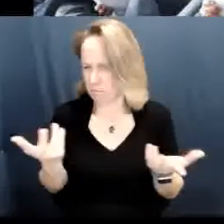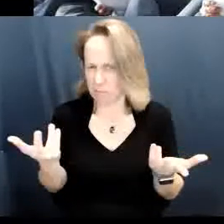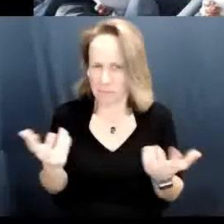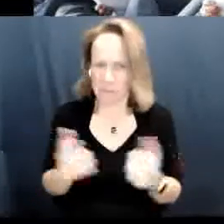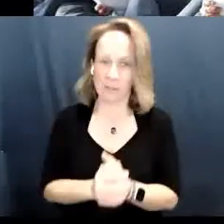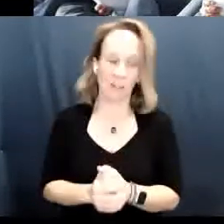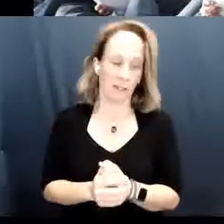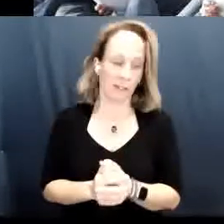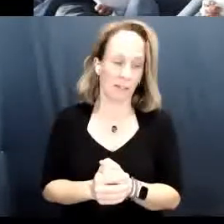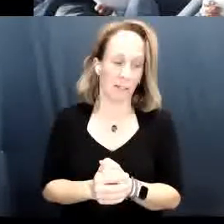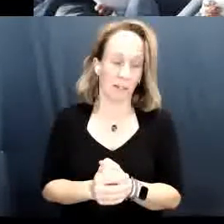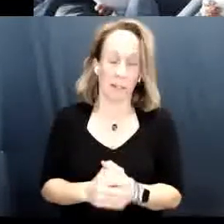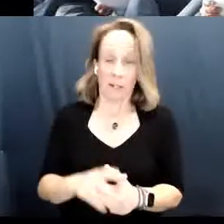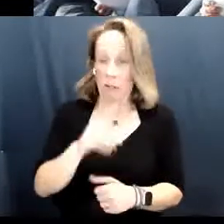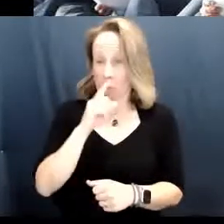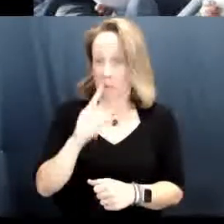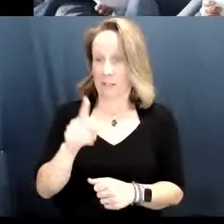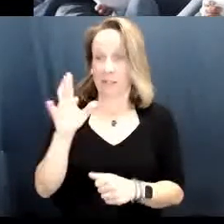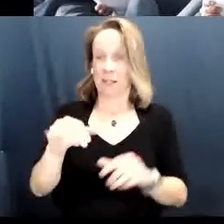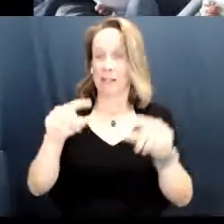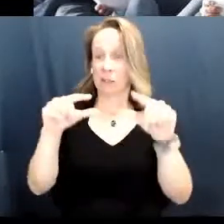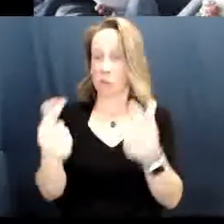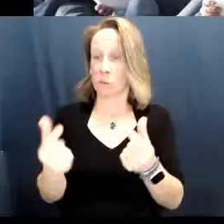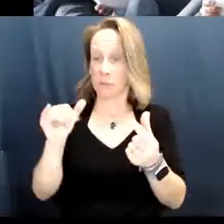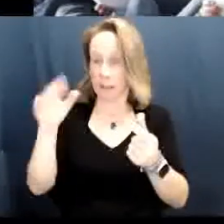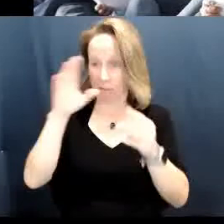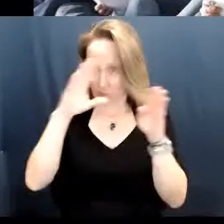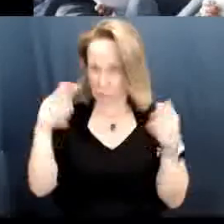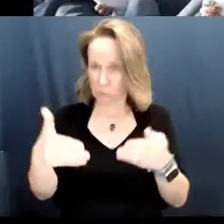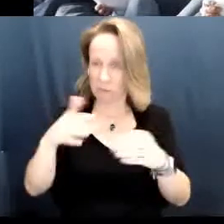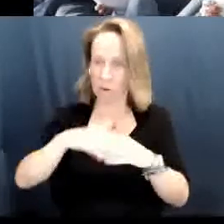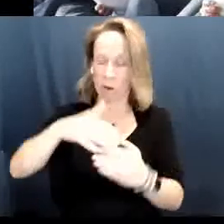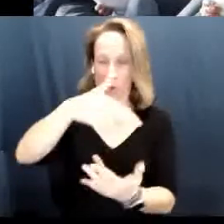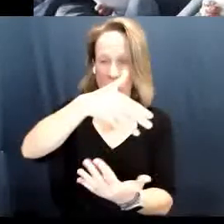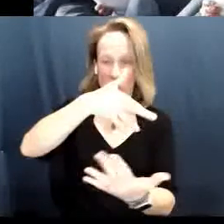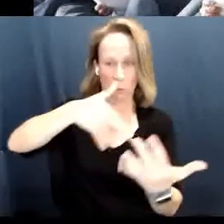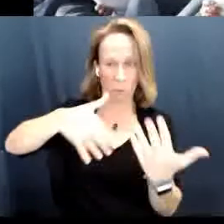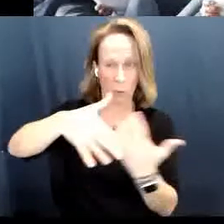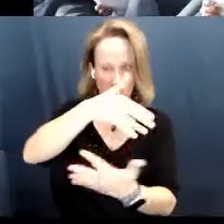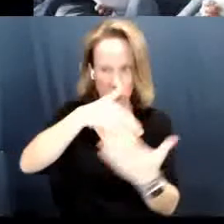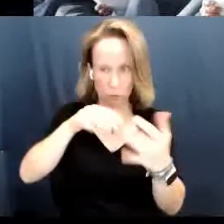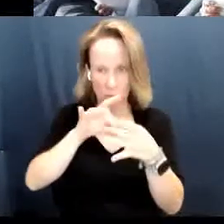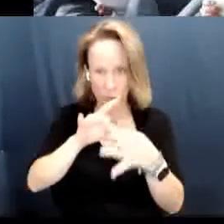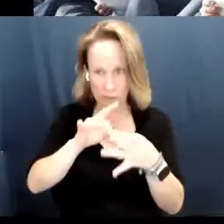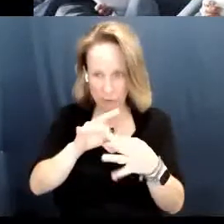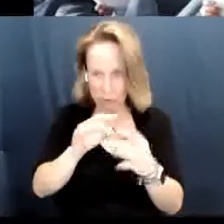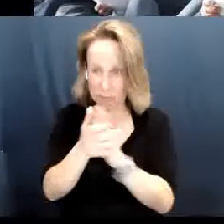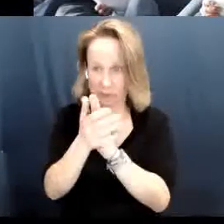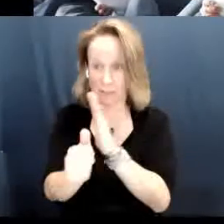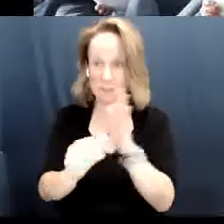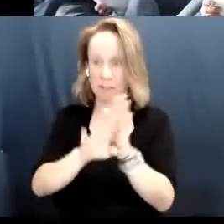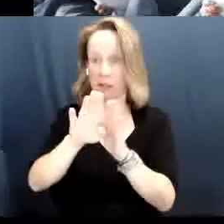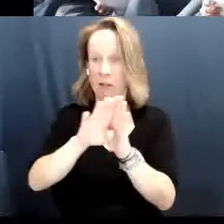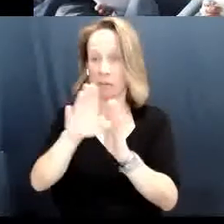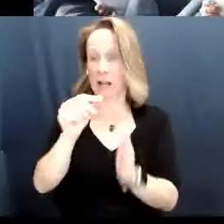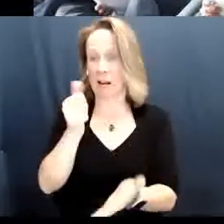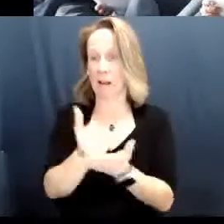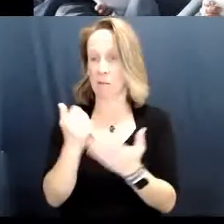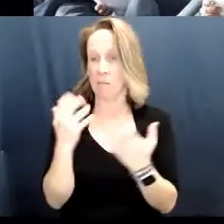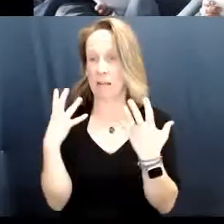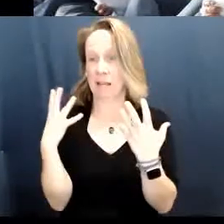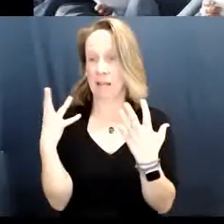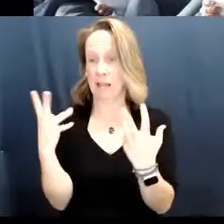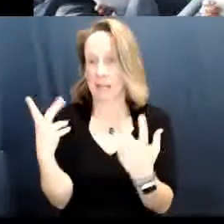enough, is a group that focuses on social relationships, skill development, and healing of people who have experienced